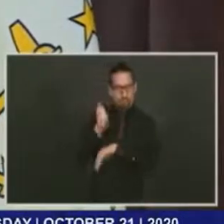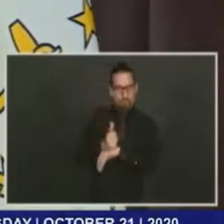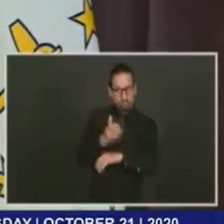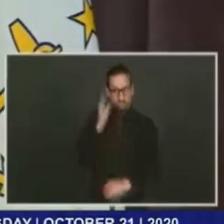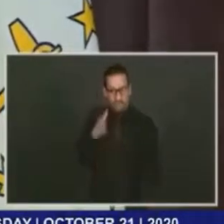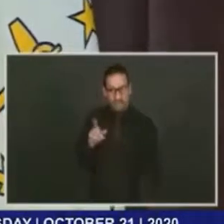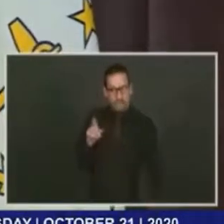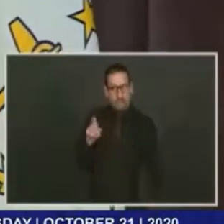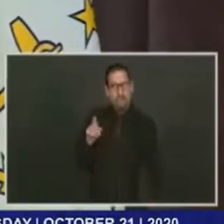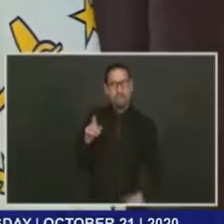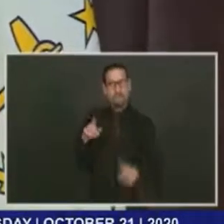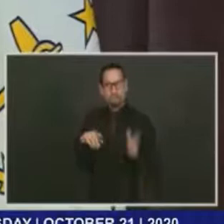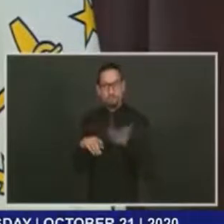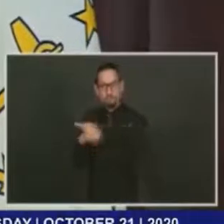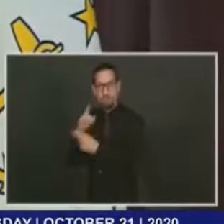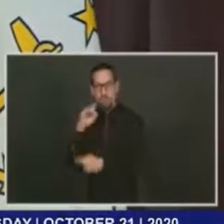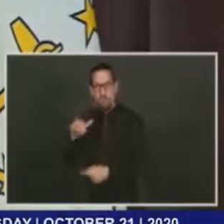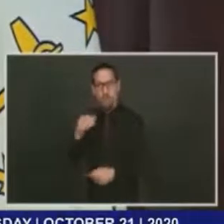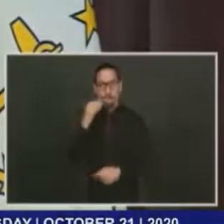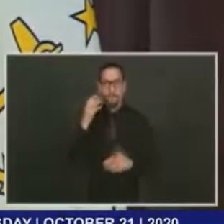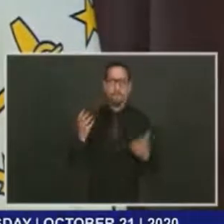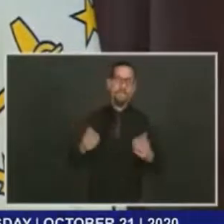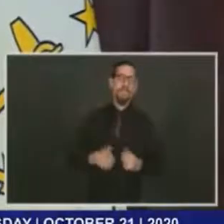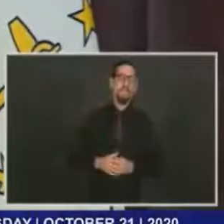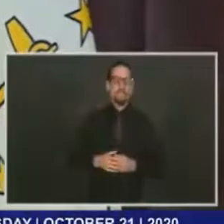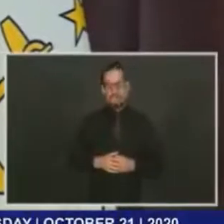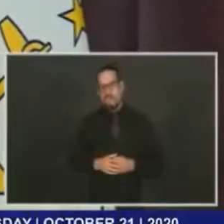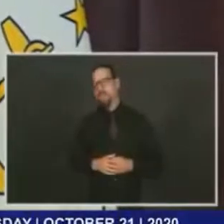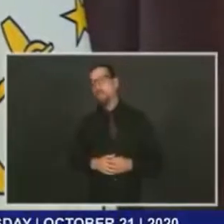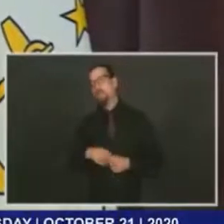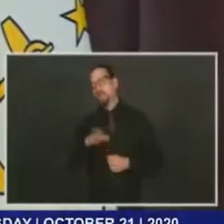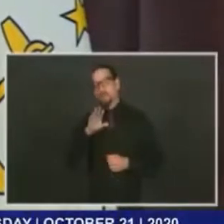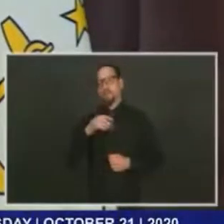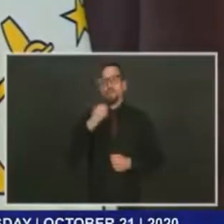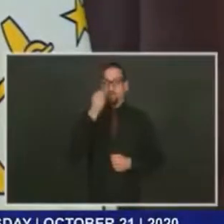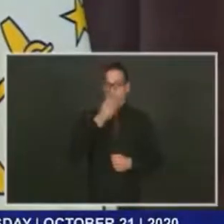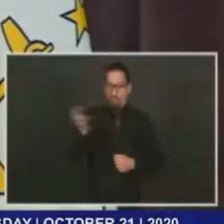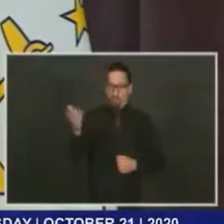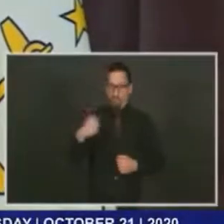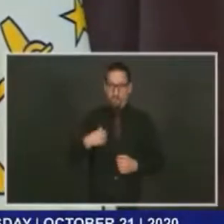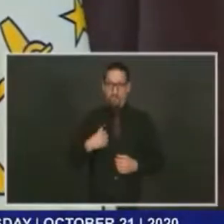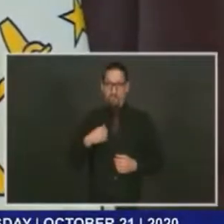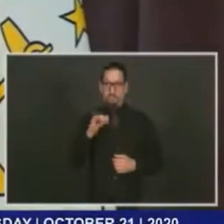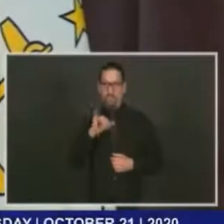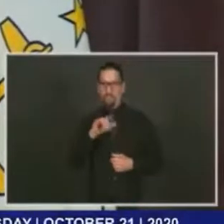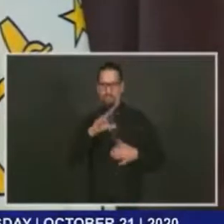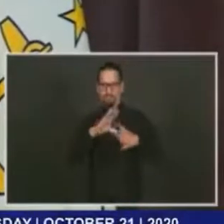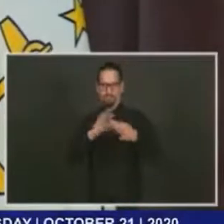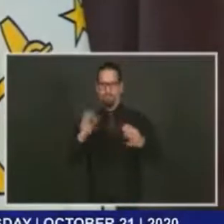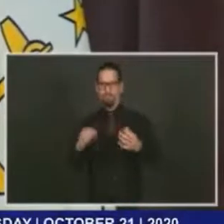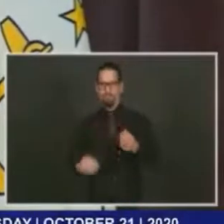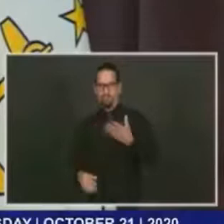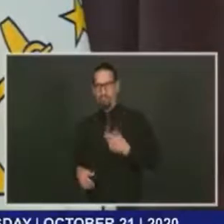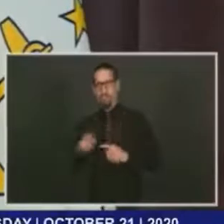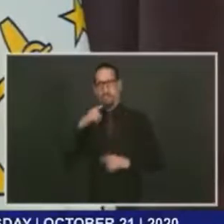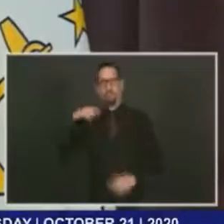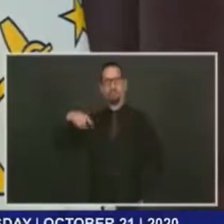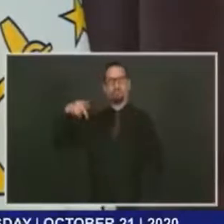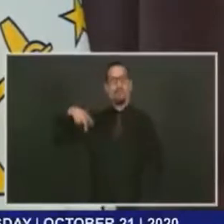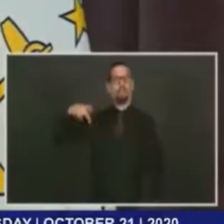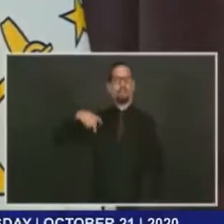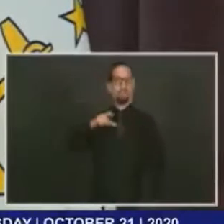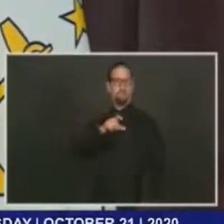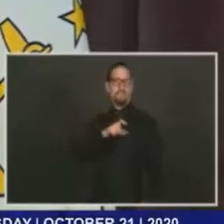him today. First of all, I'd like to say thank you to the Providence Police, who I thought